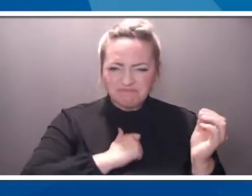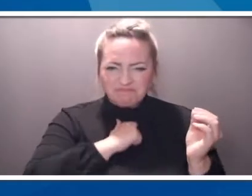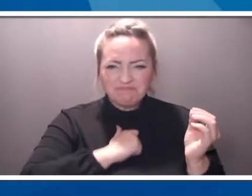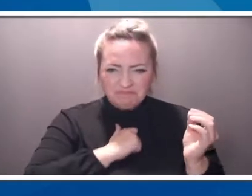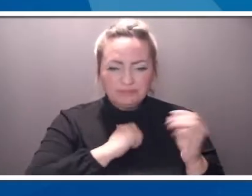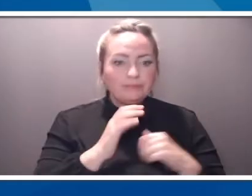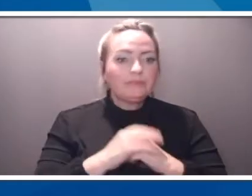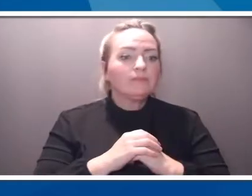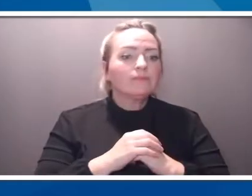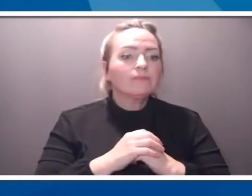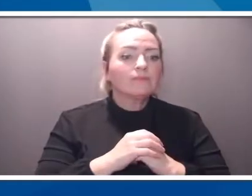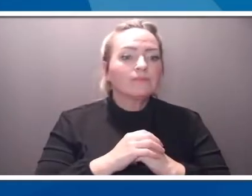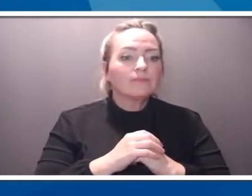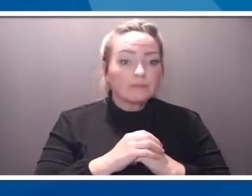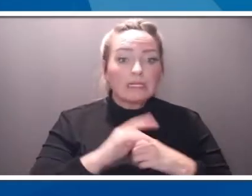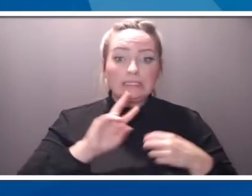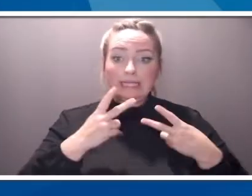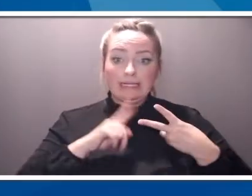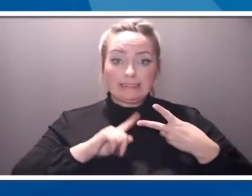else.